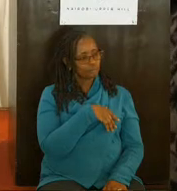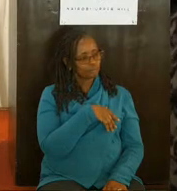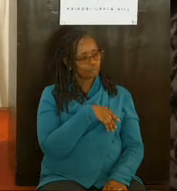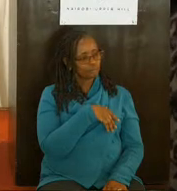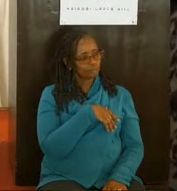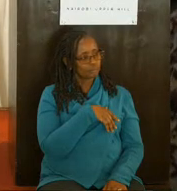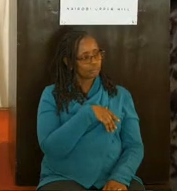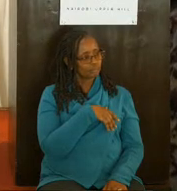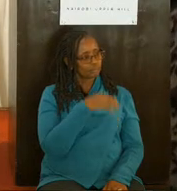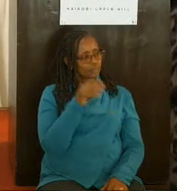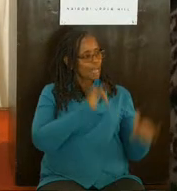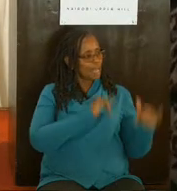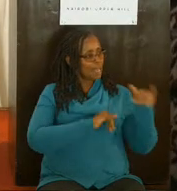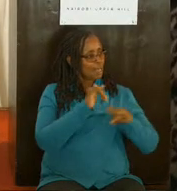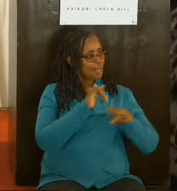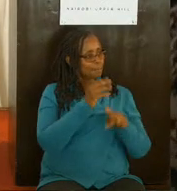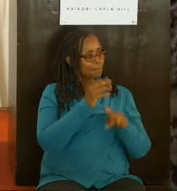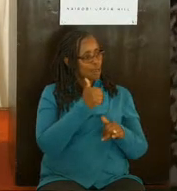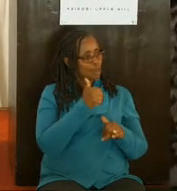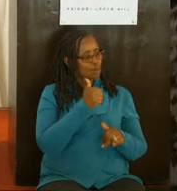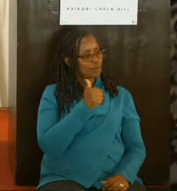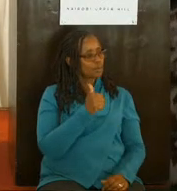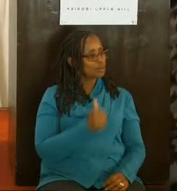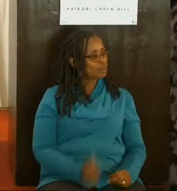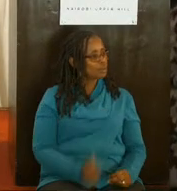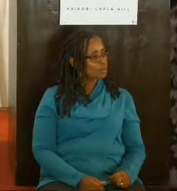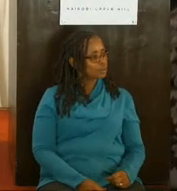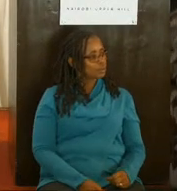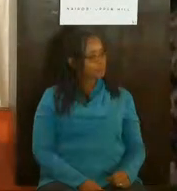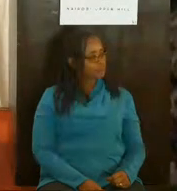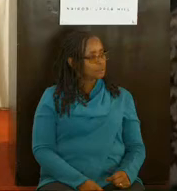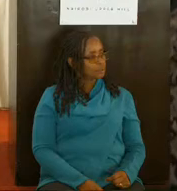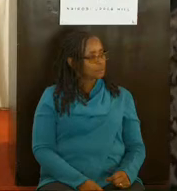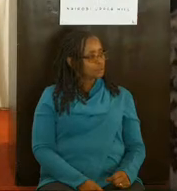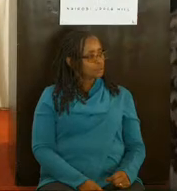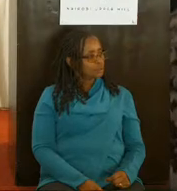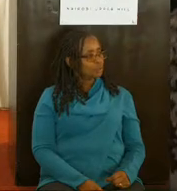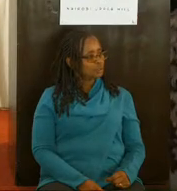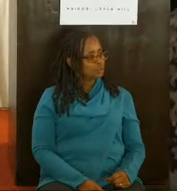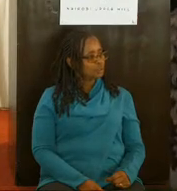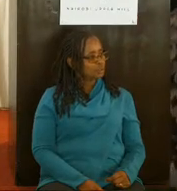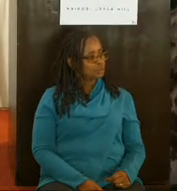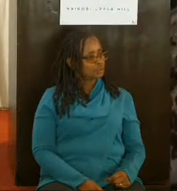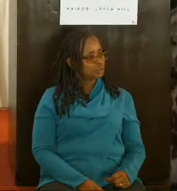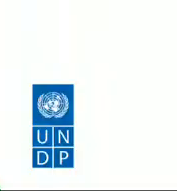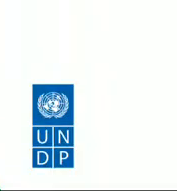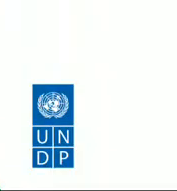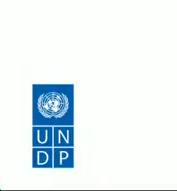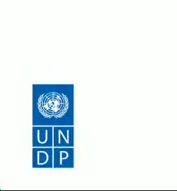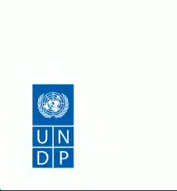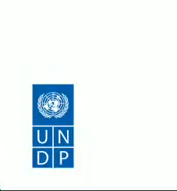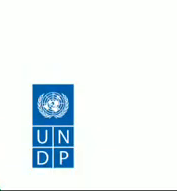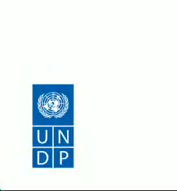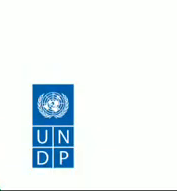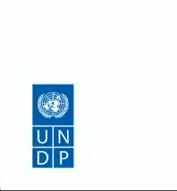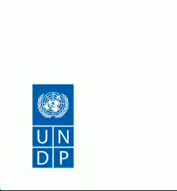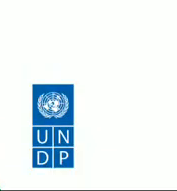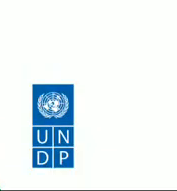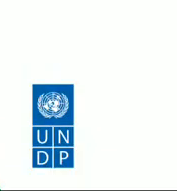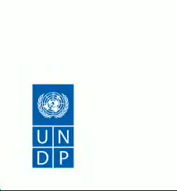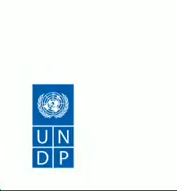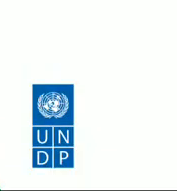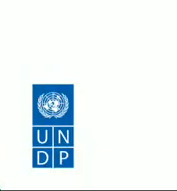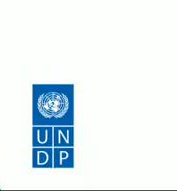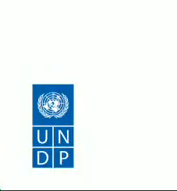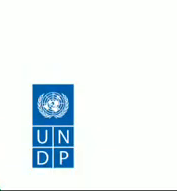we've not heard from ladies I'll move I'll move to this allow me to move this side so that we can there are more hands here thank you Sheila my name is